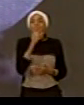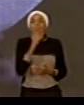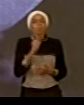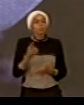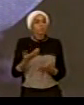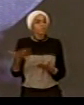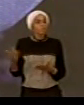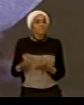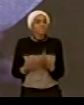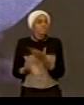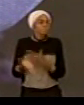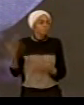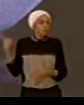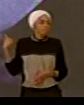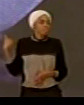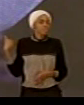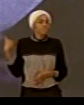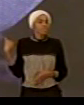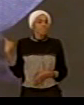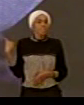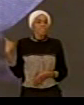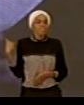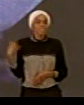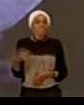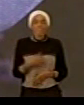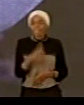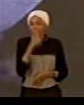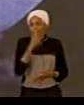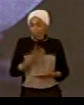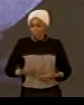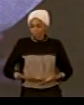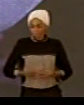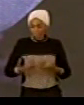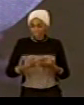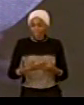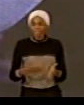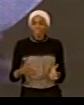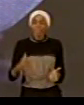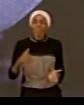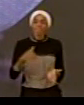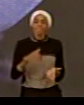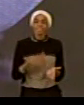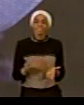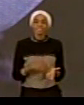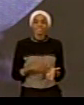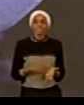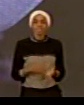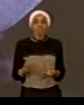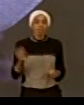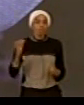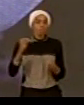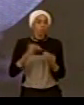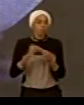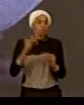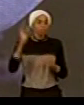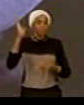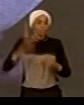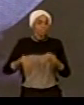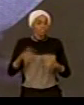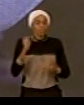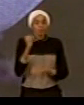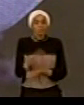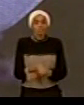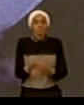man. Old things have passed away, I'm born again. More than